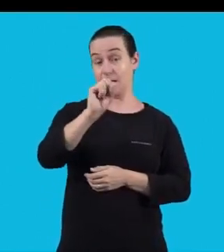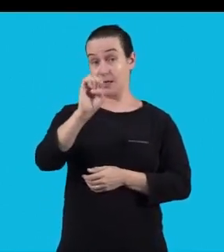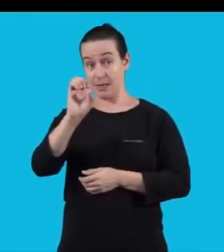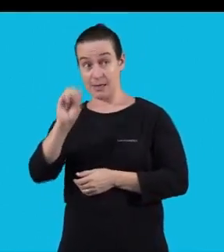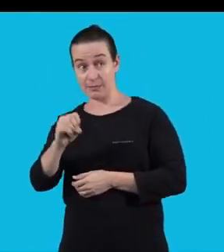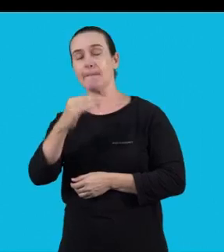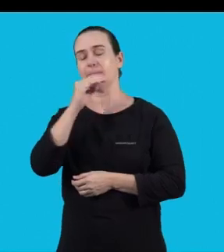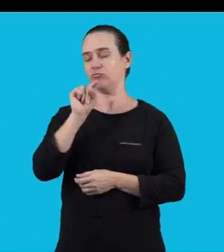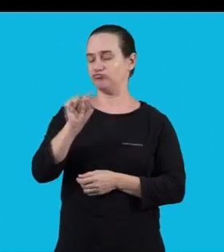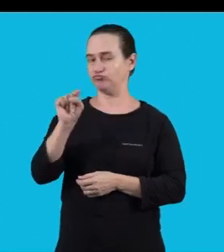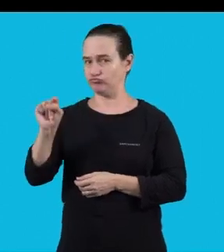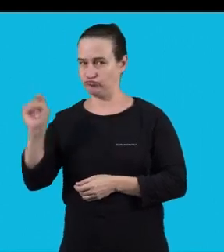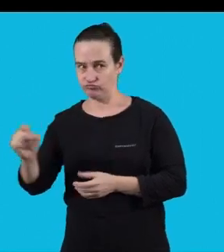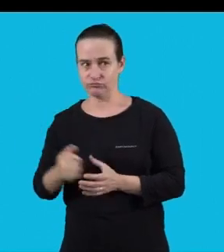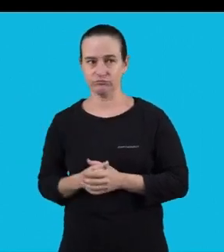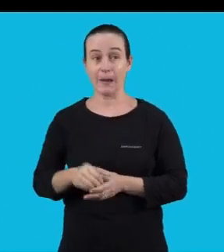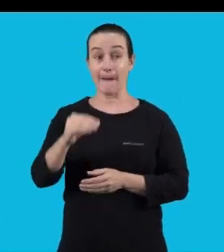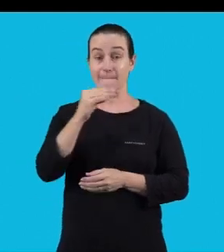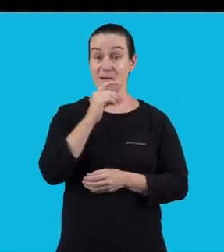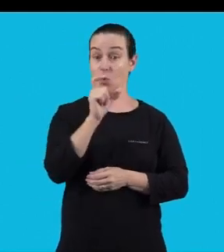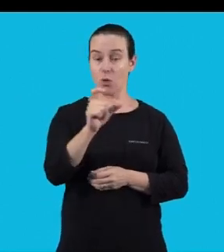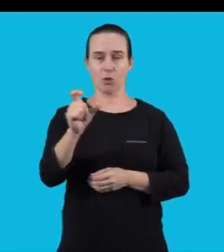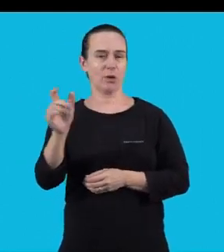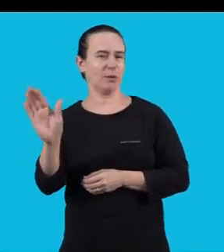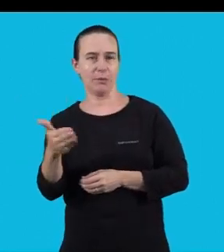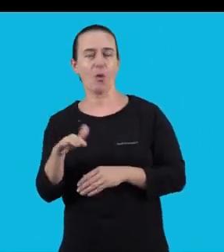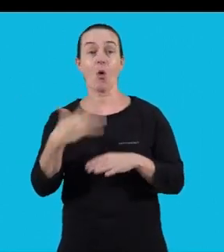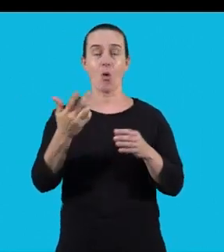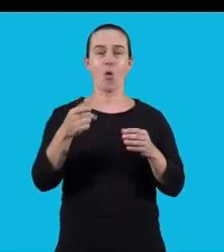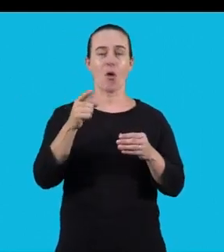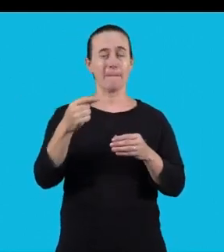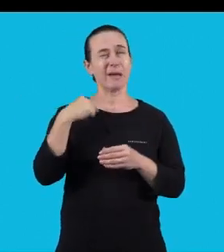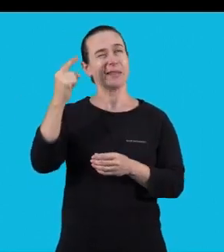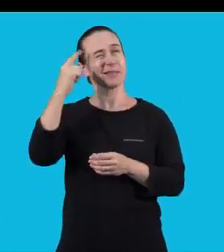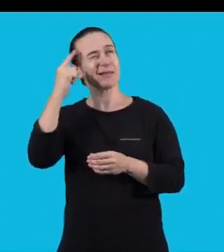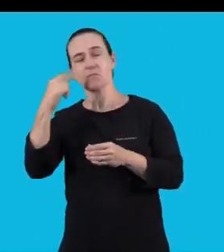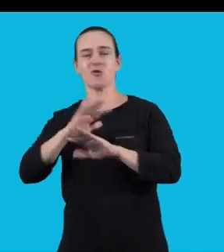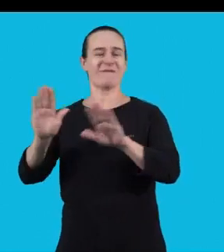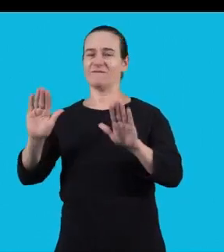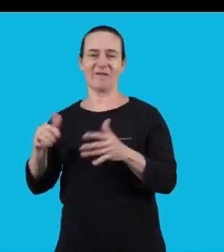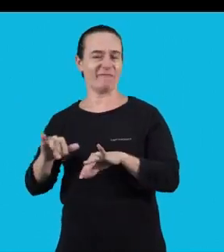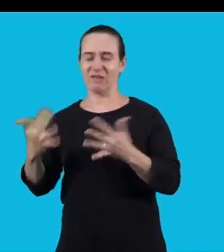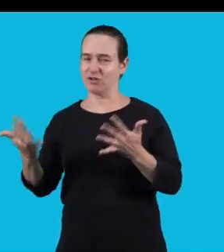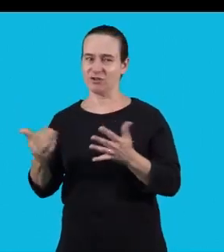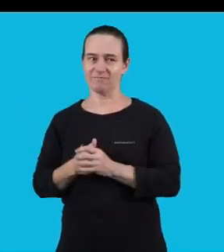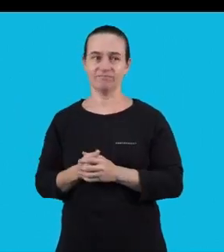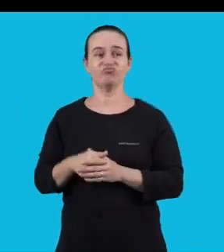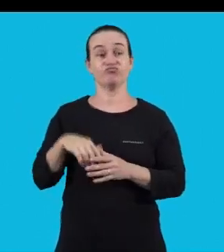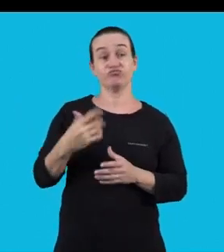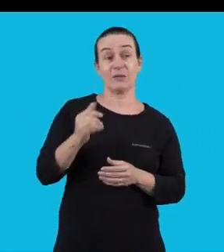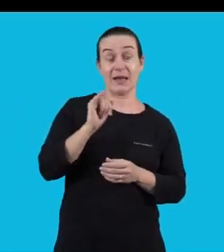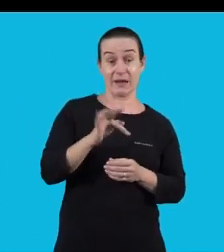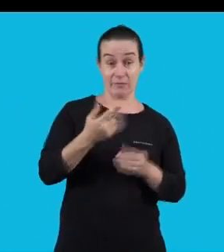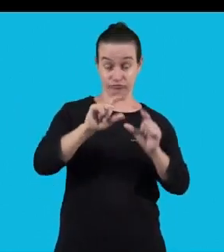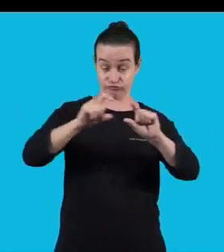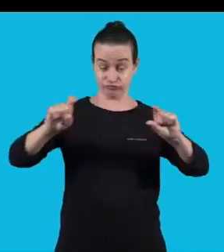dot. An ellipsis shows omitted words or an incomplete thought. Use ellipses where parts of